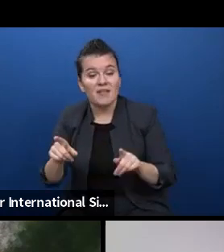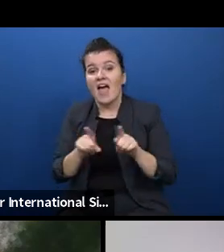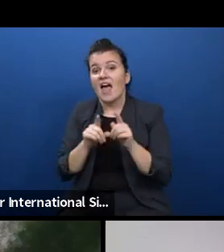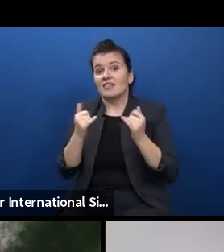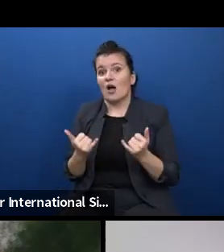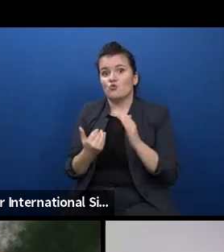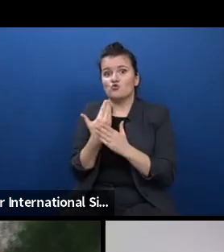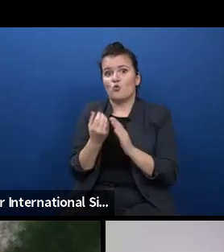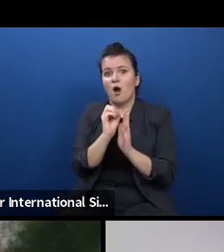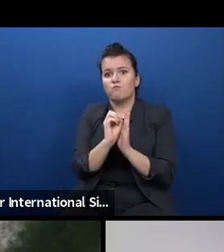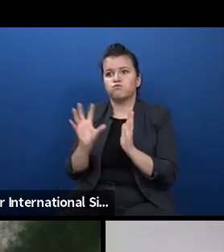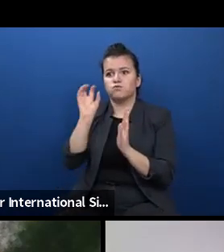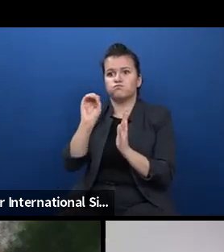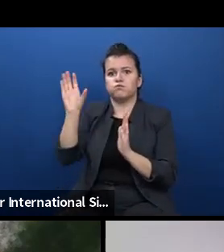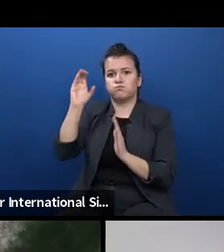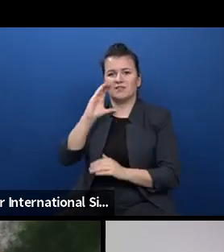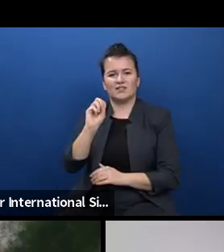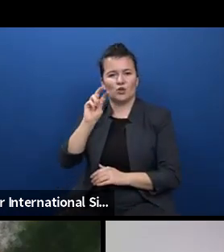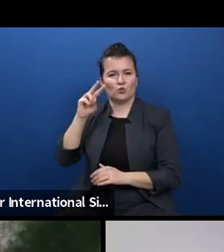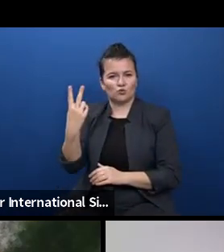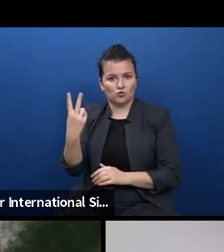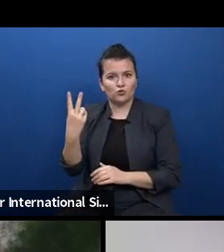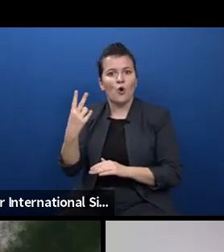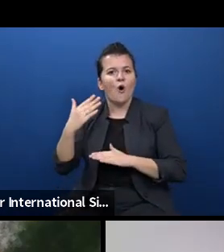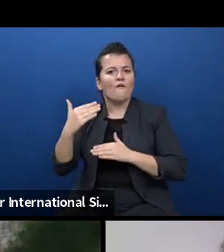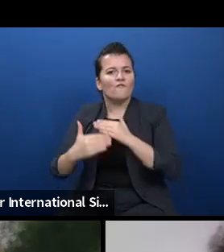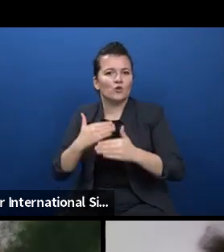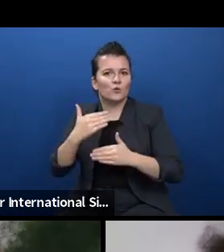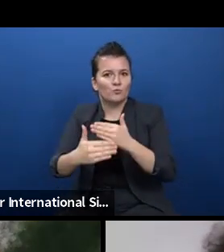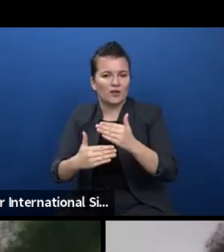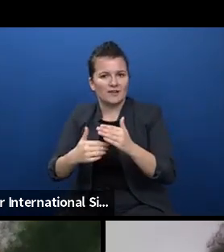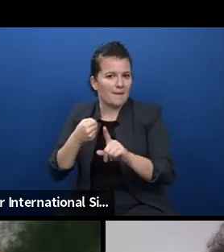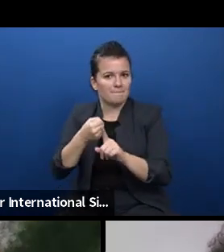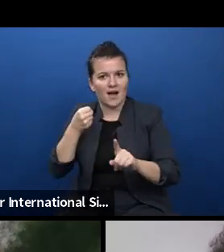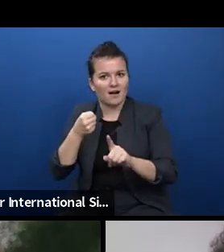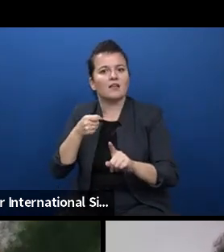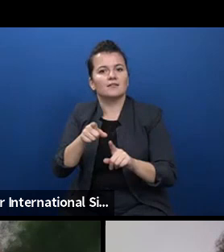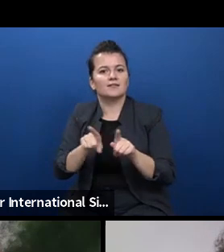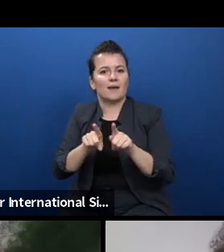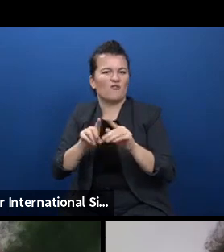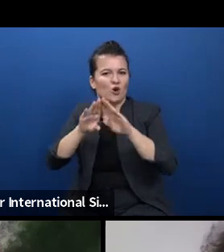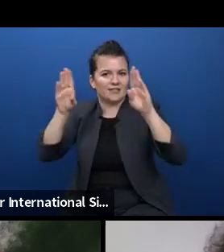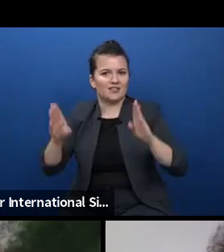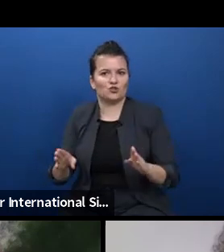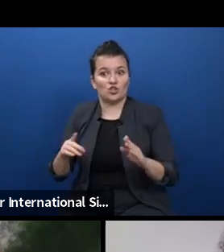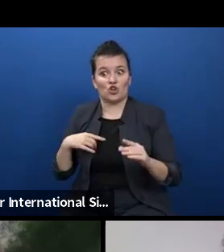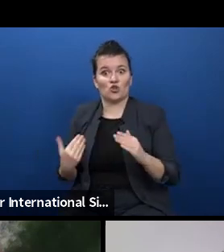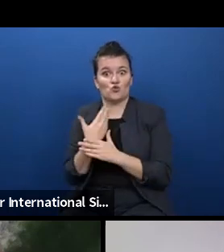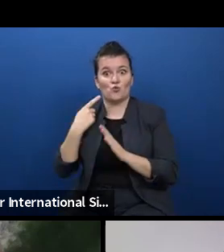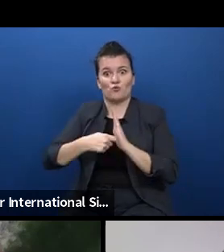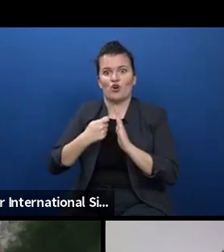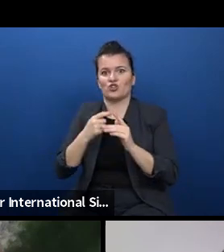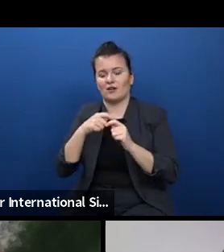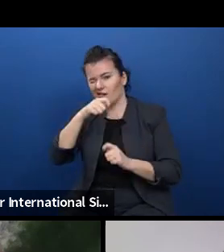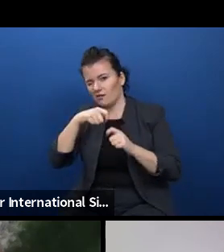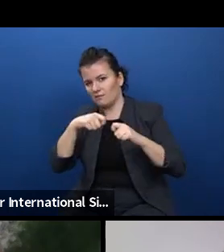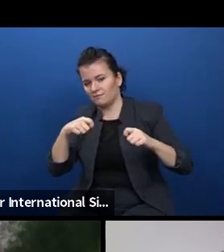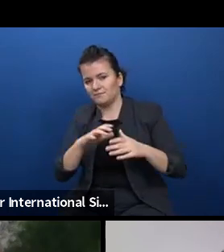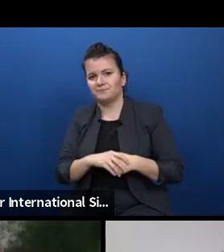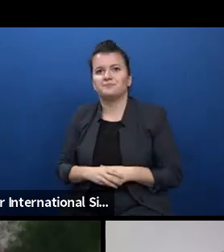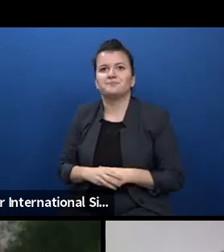cultural institutions. And we also hear more from you after Alison has spoken. And from